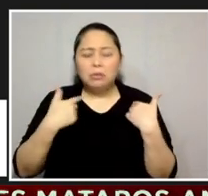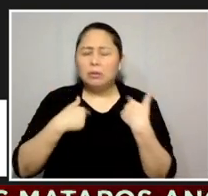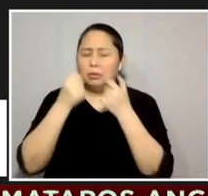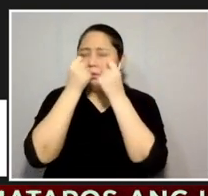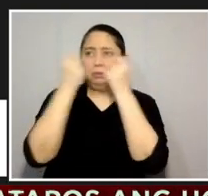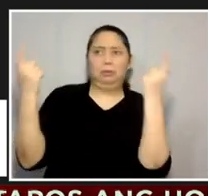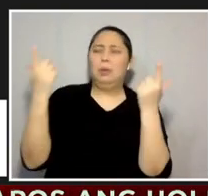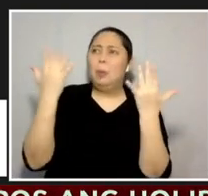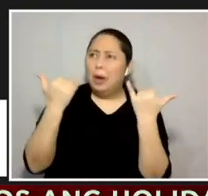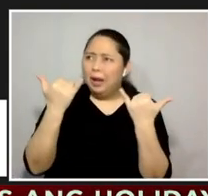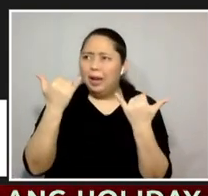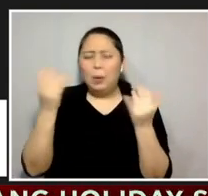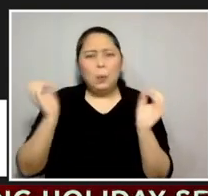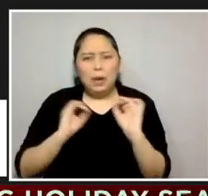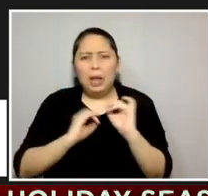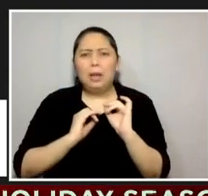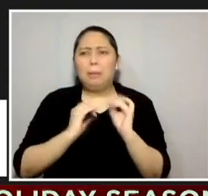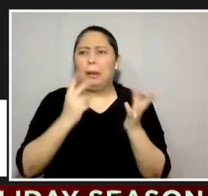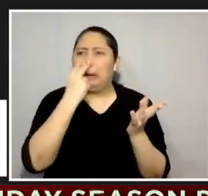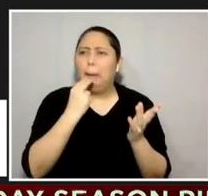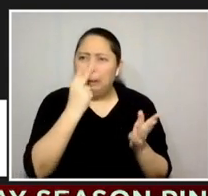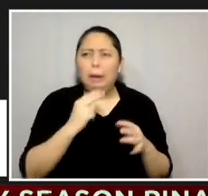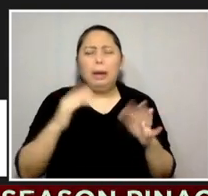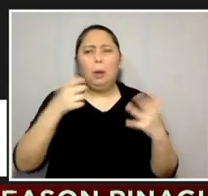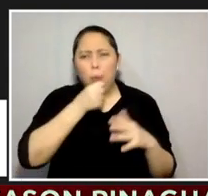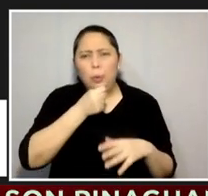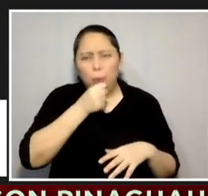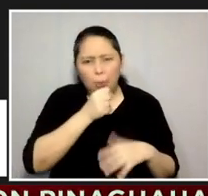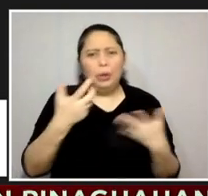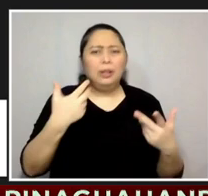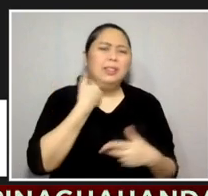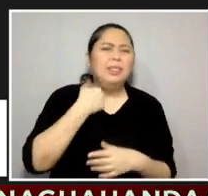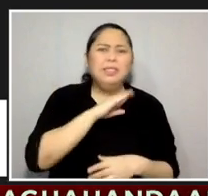symptoms. Maybe just like sore throat. A little sore throat. And then